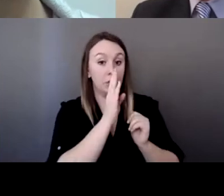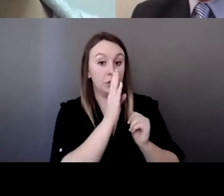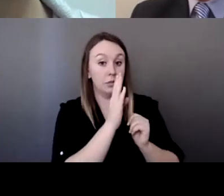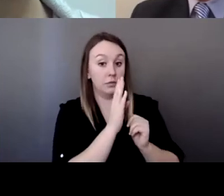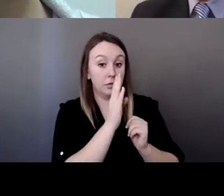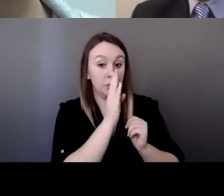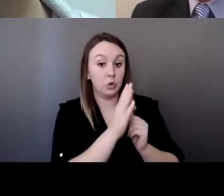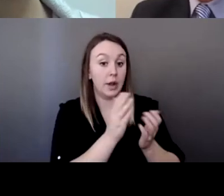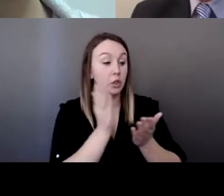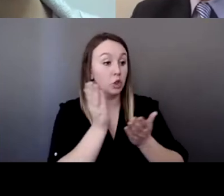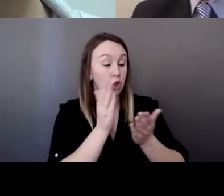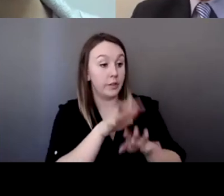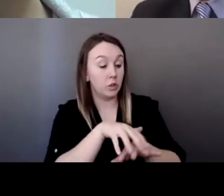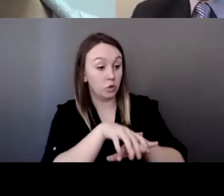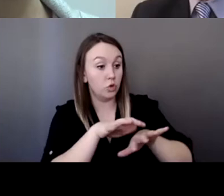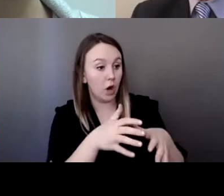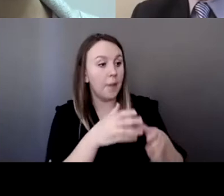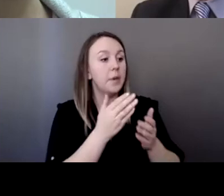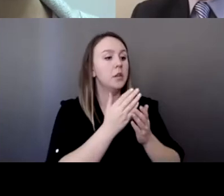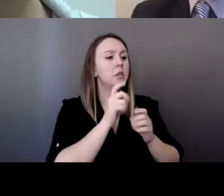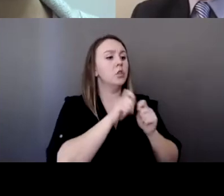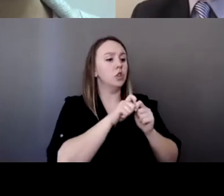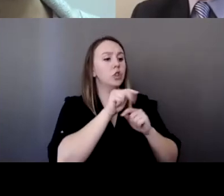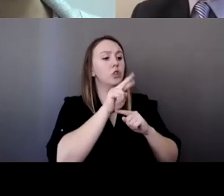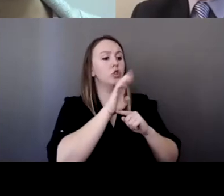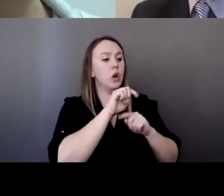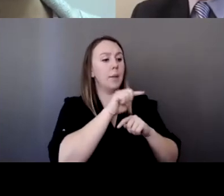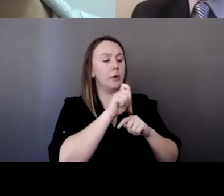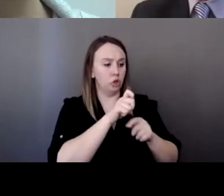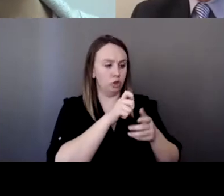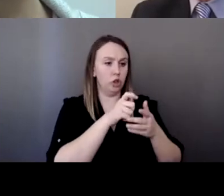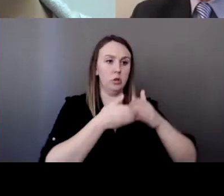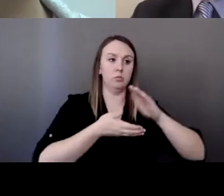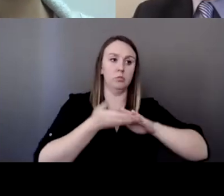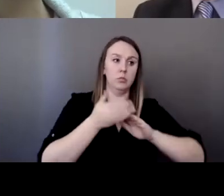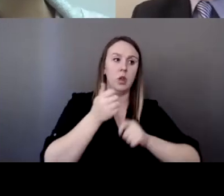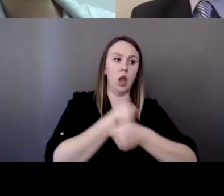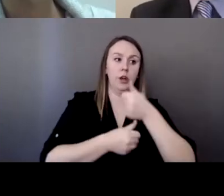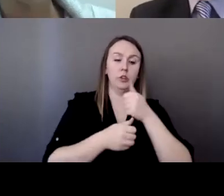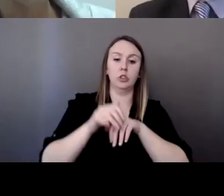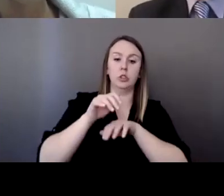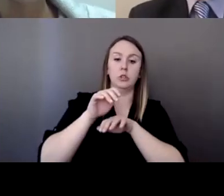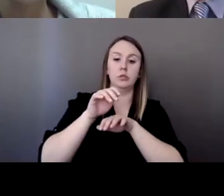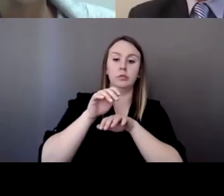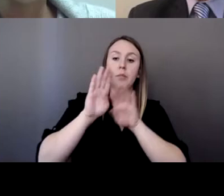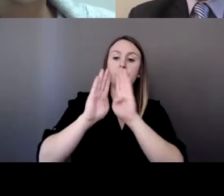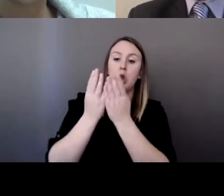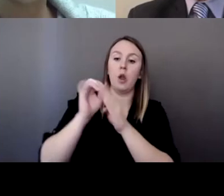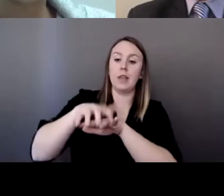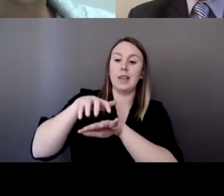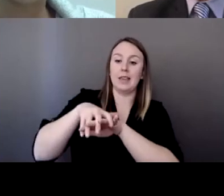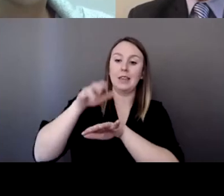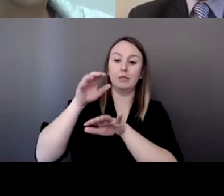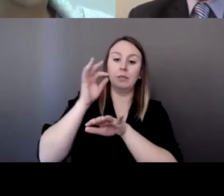be operating under the existing policies of the Bureau of Indian Affairs due to a